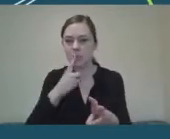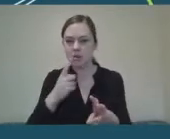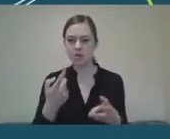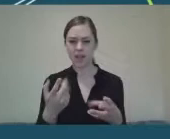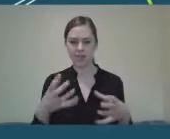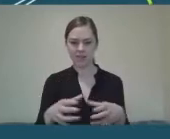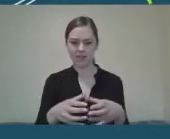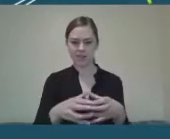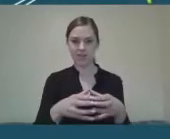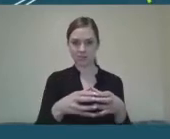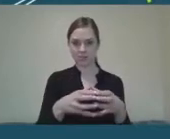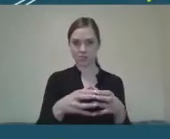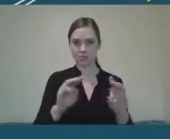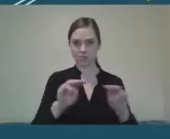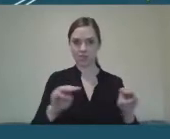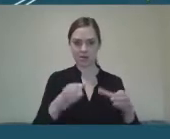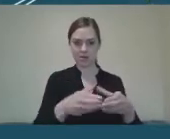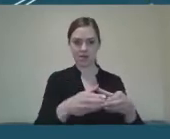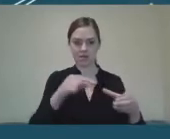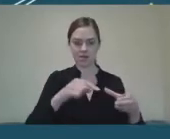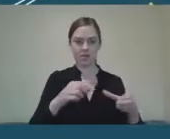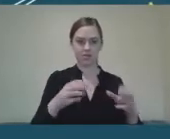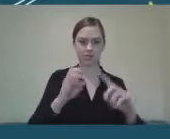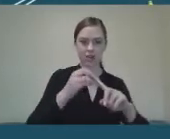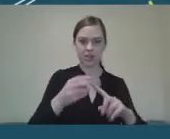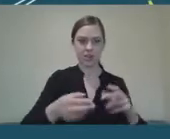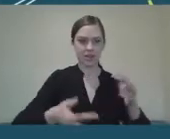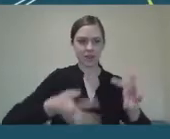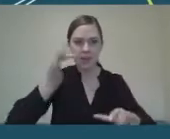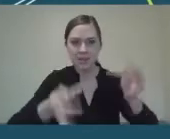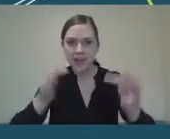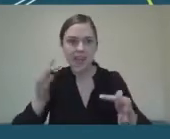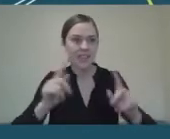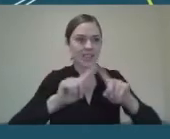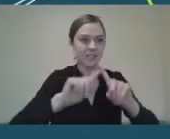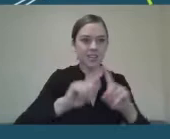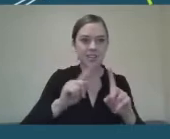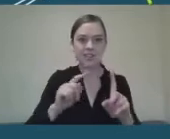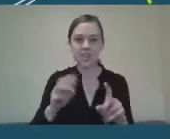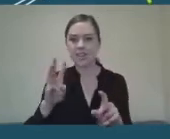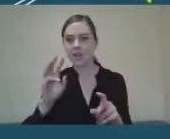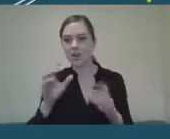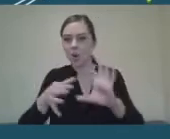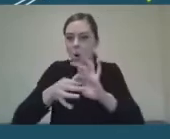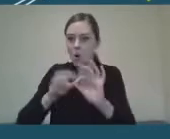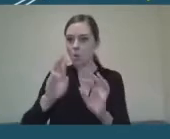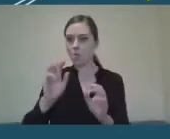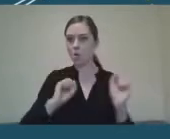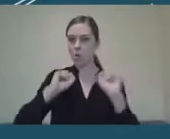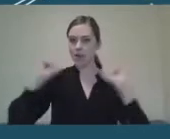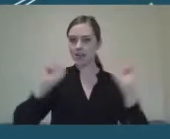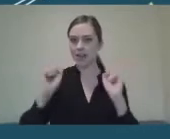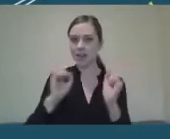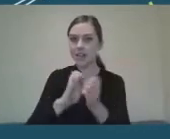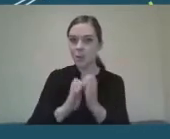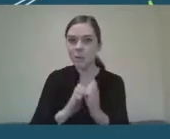of a person online trying to find home workout equipment, and I was thrown in amongst all those